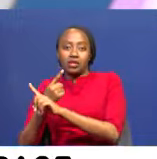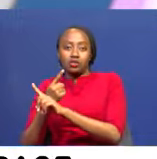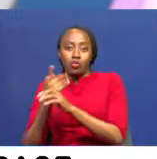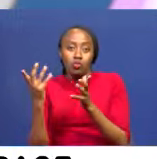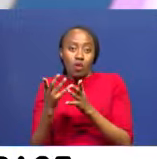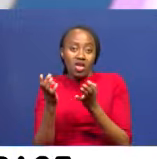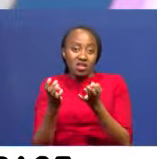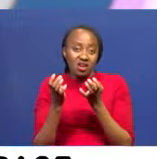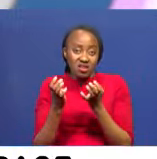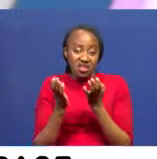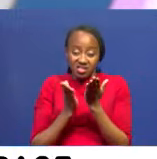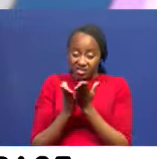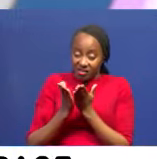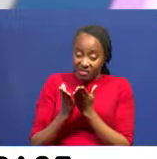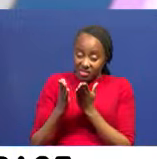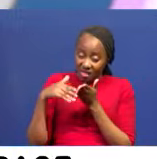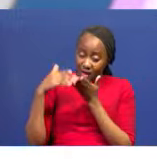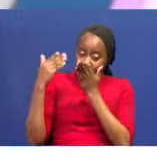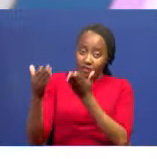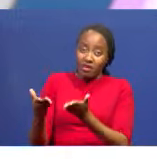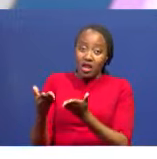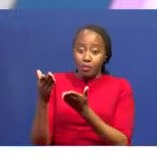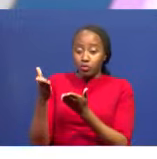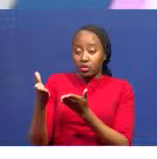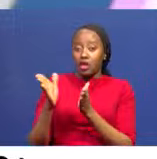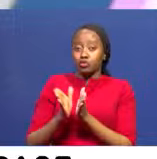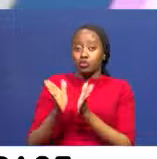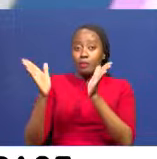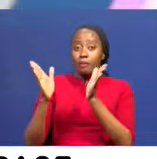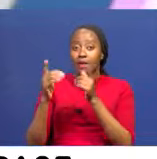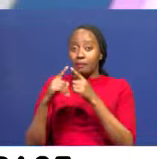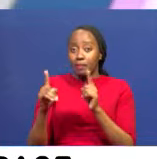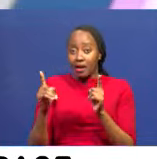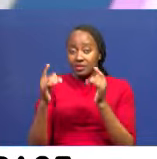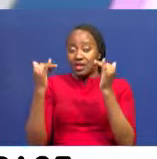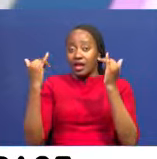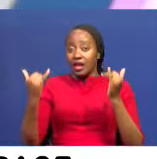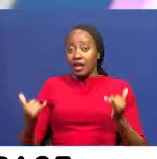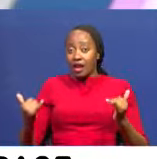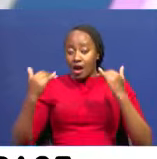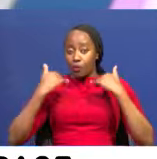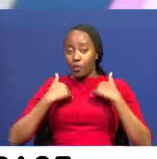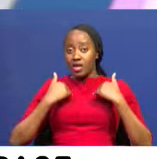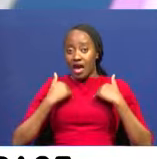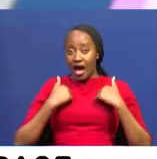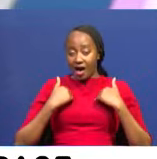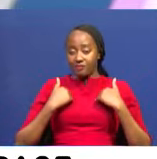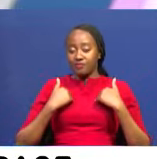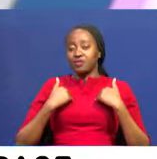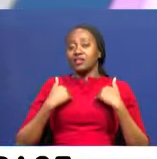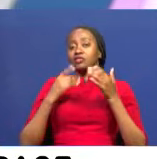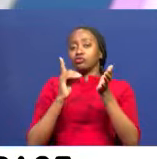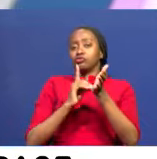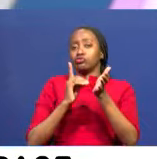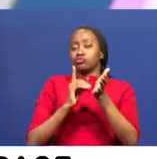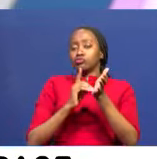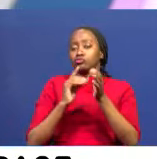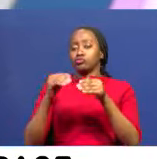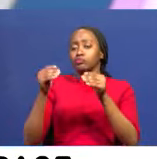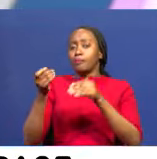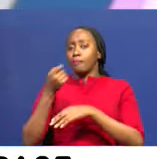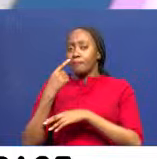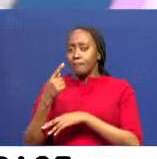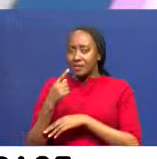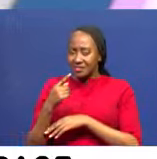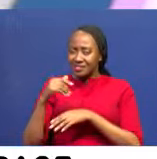that their services are available to the public. Nevertheless, we have the pharmacists who are in the major